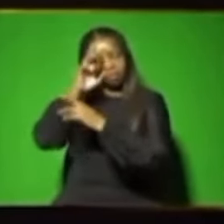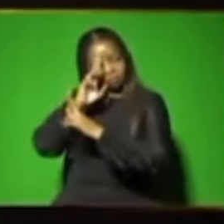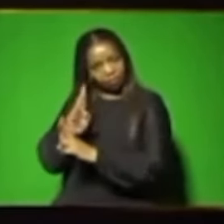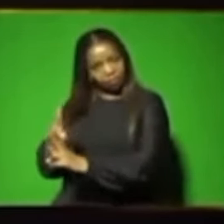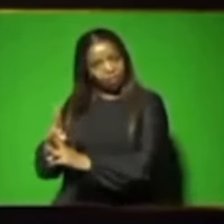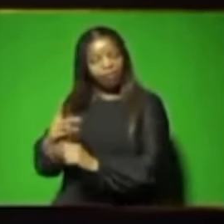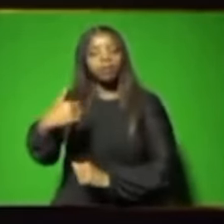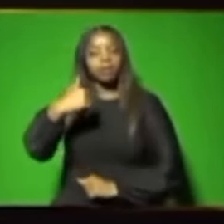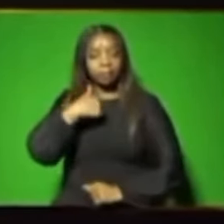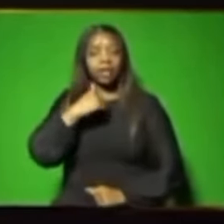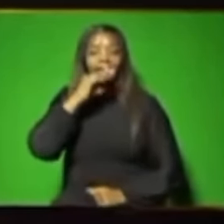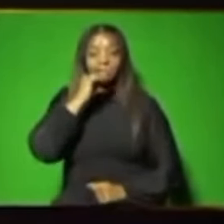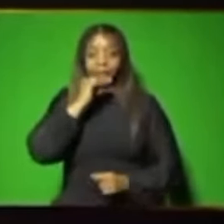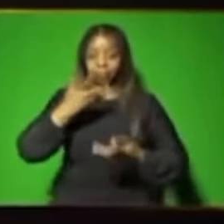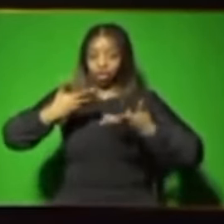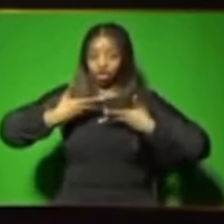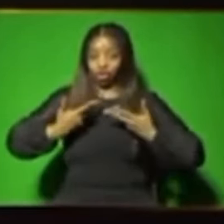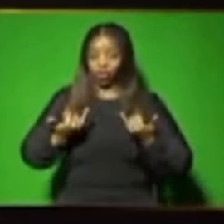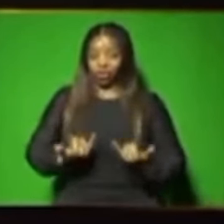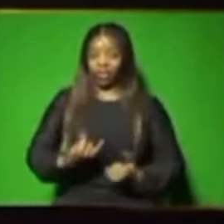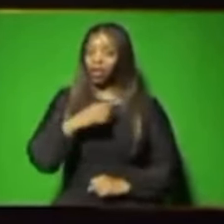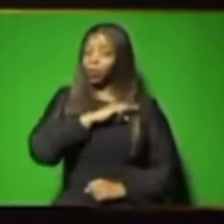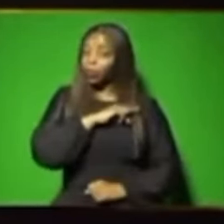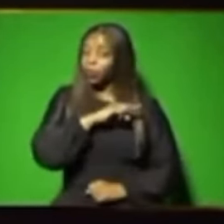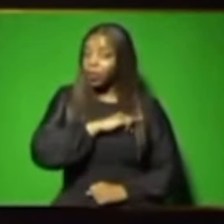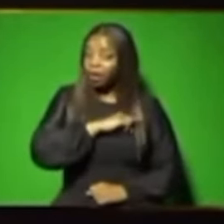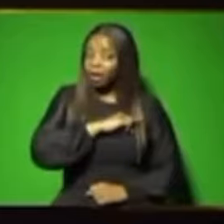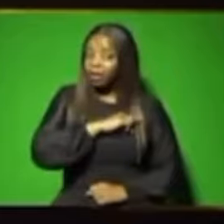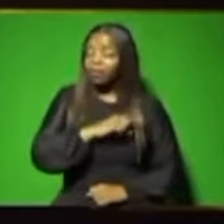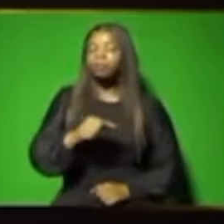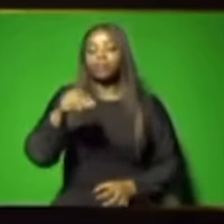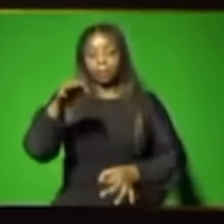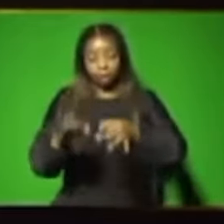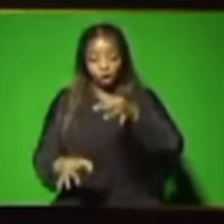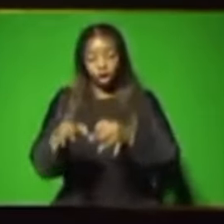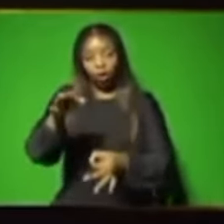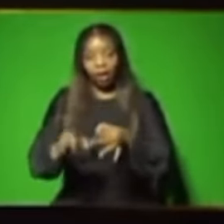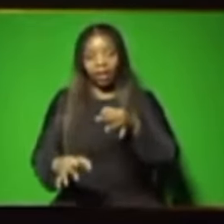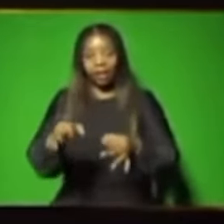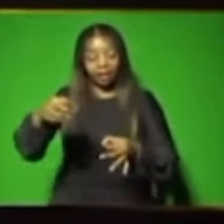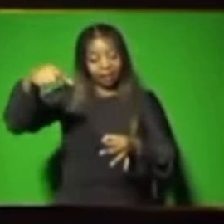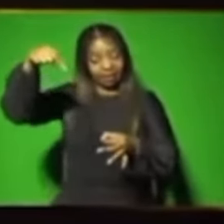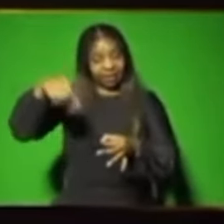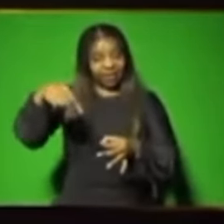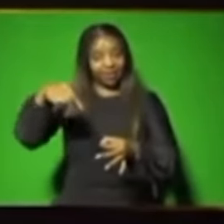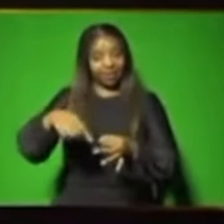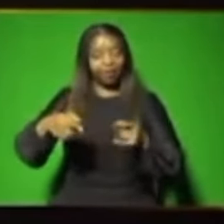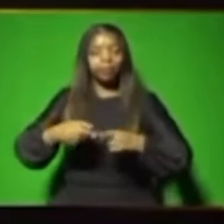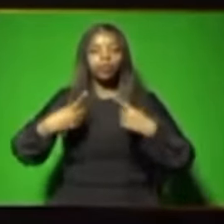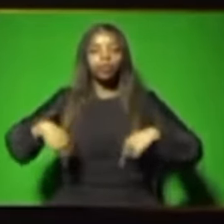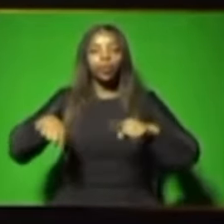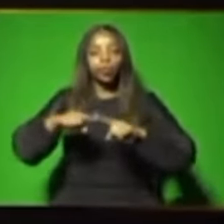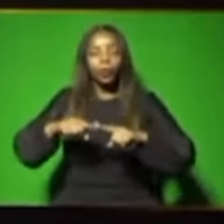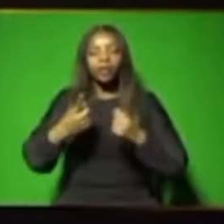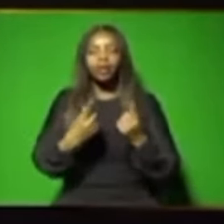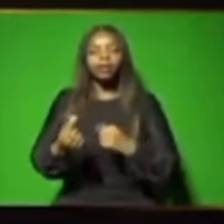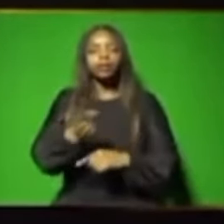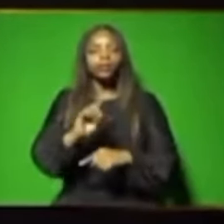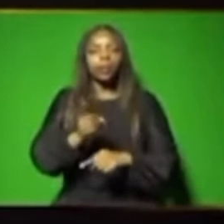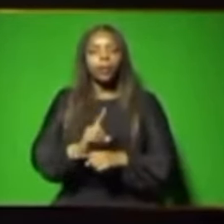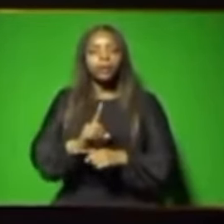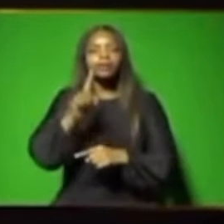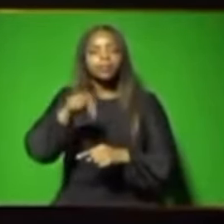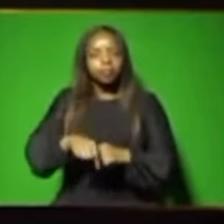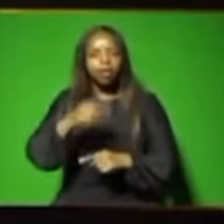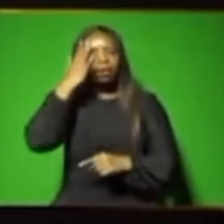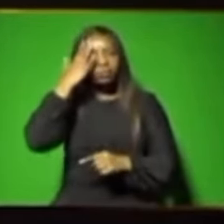o bane. Go tshwanetse gore ha re le politiking. Ri te hesi sa uri ri